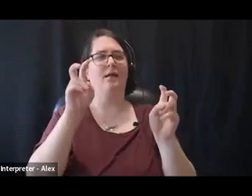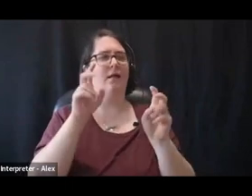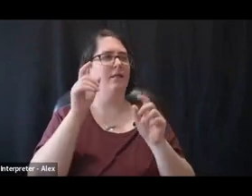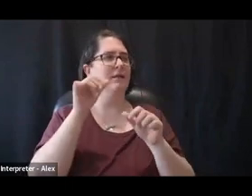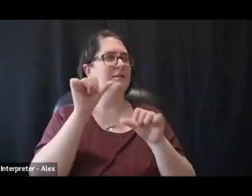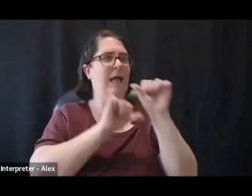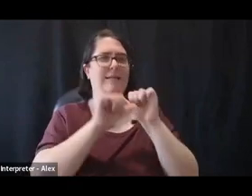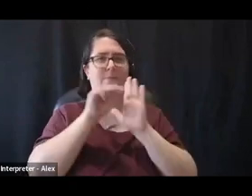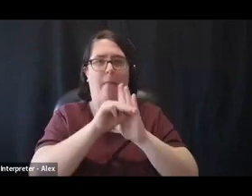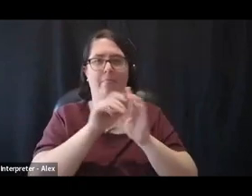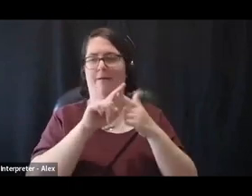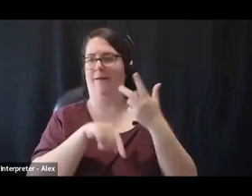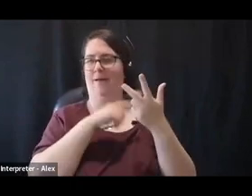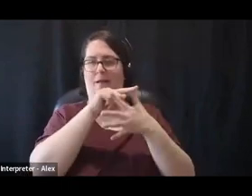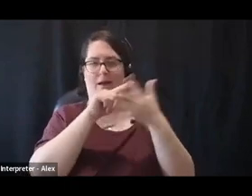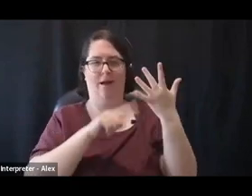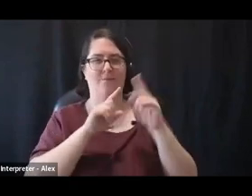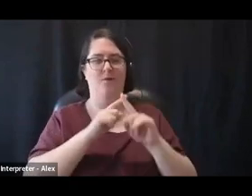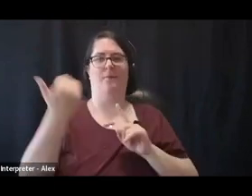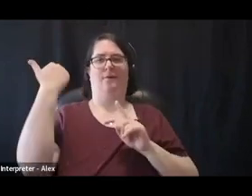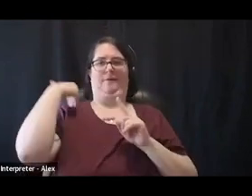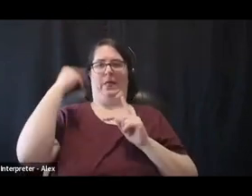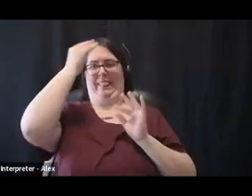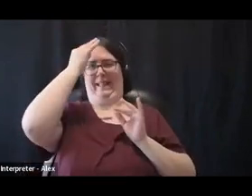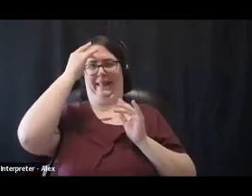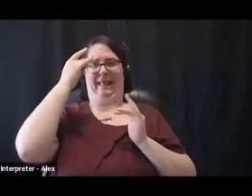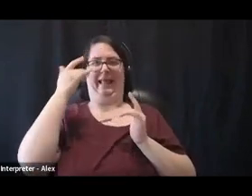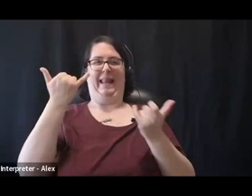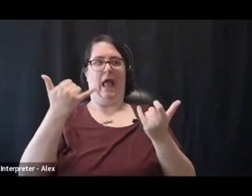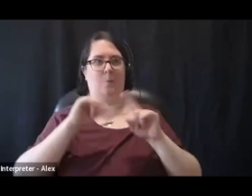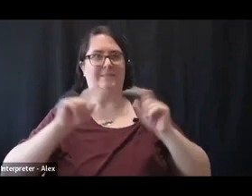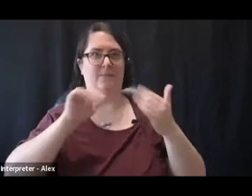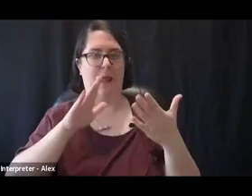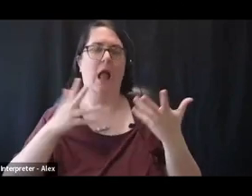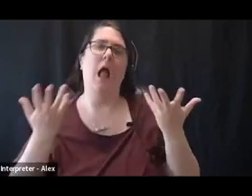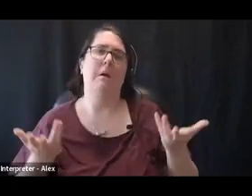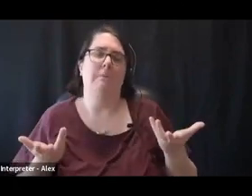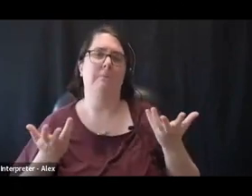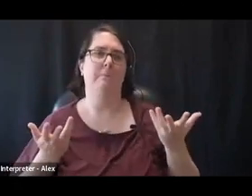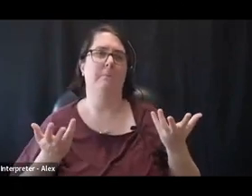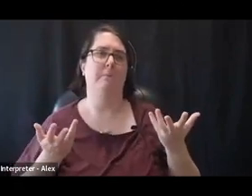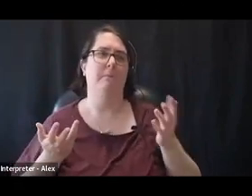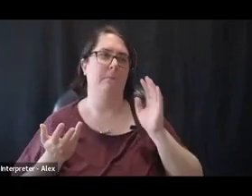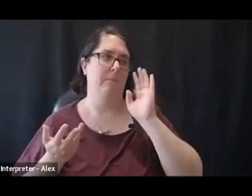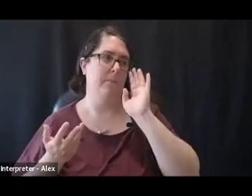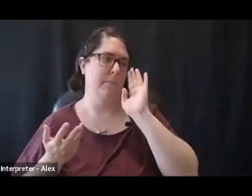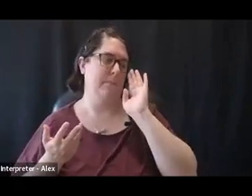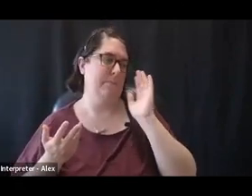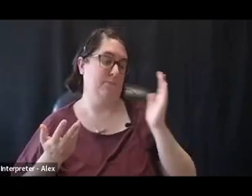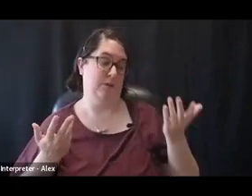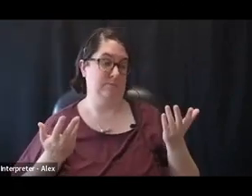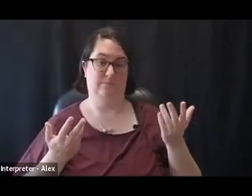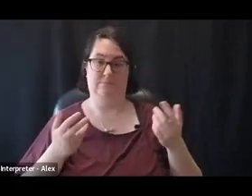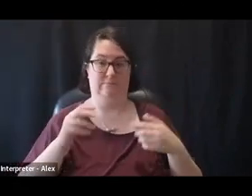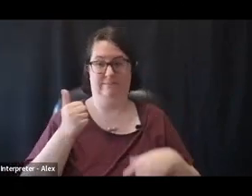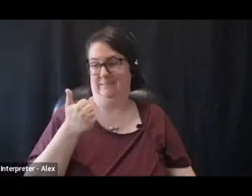other ways that have come from a very particular way of knowing and understanding, that we're just really within the past few